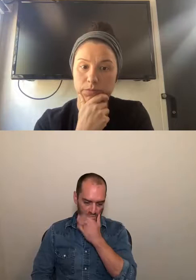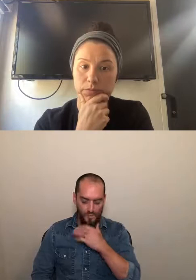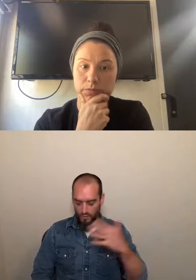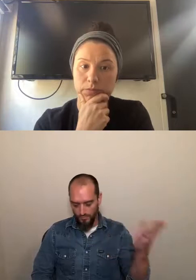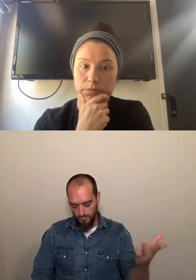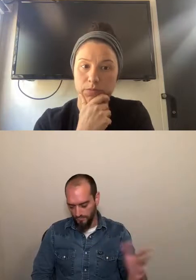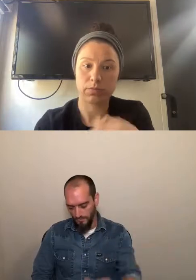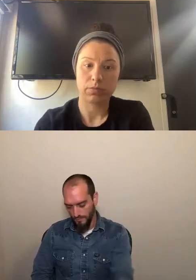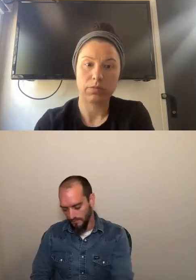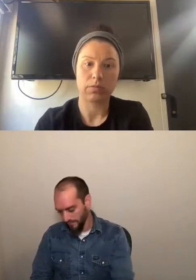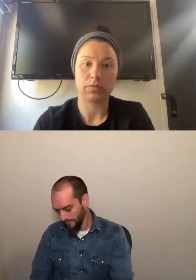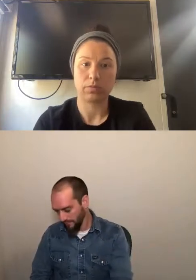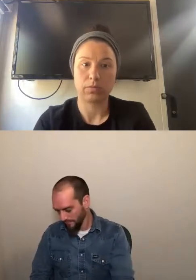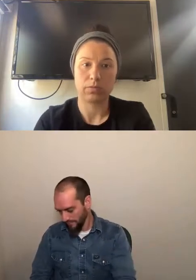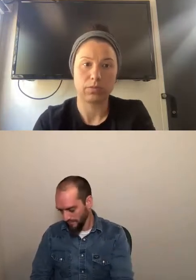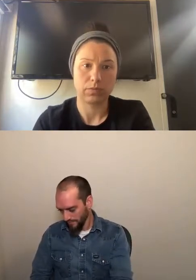Well,